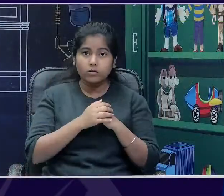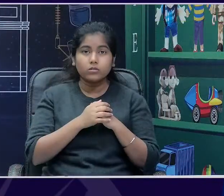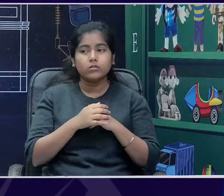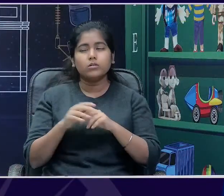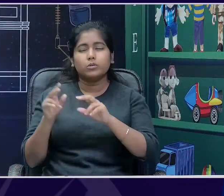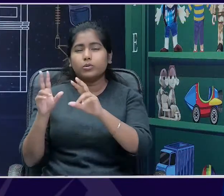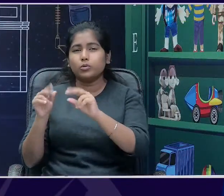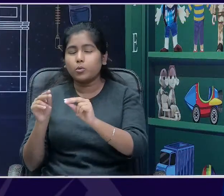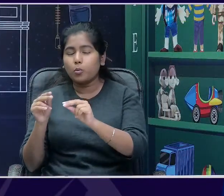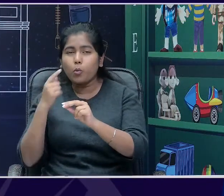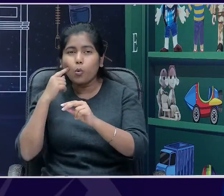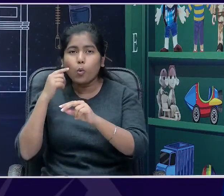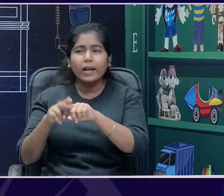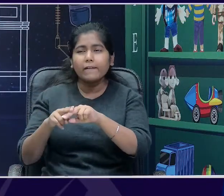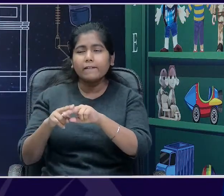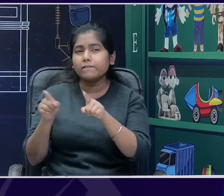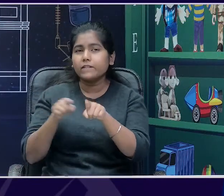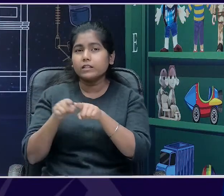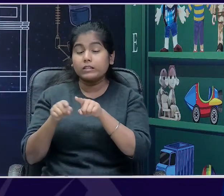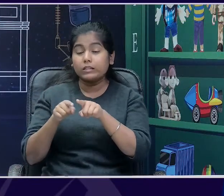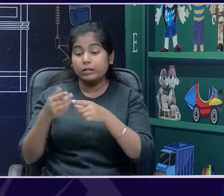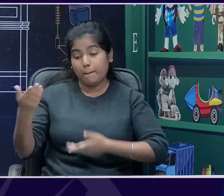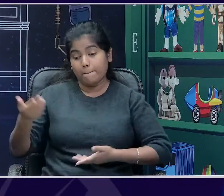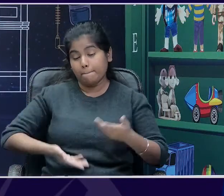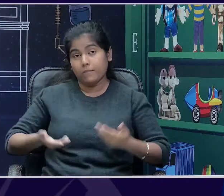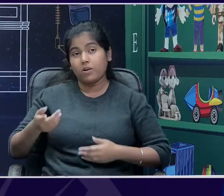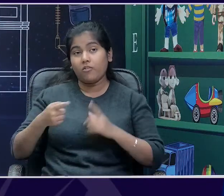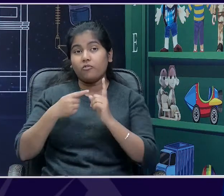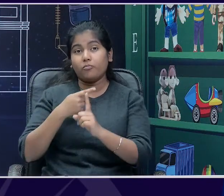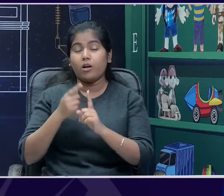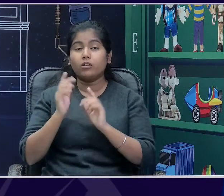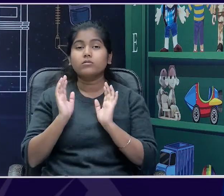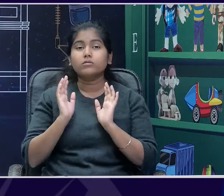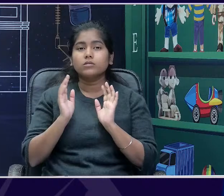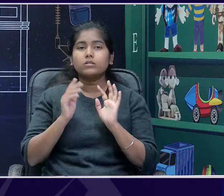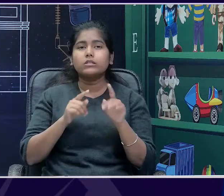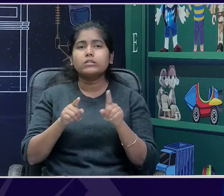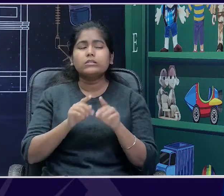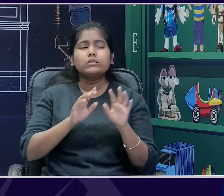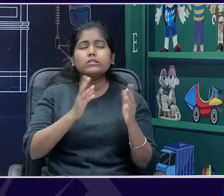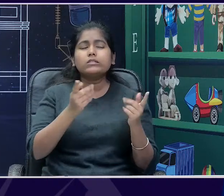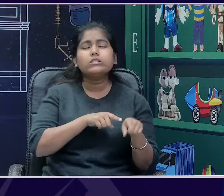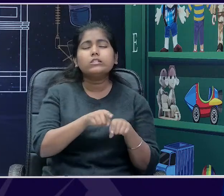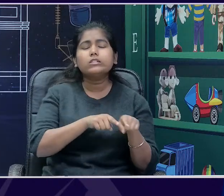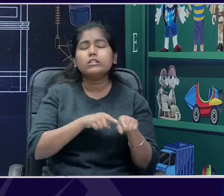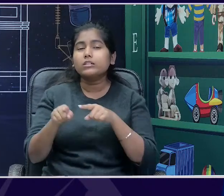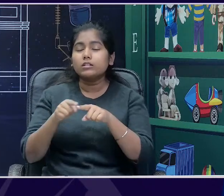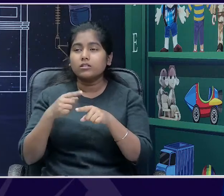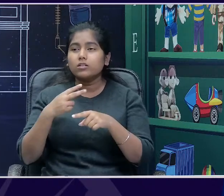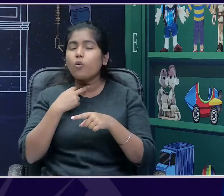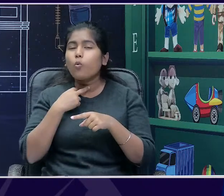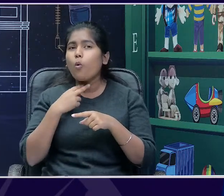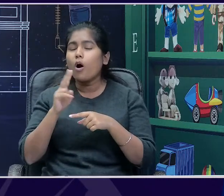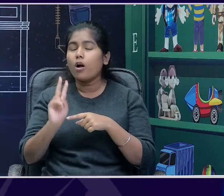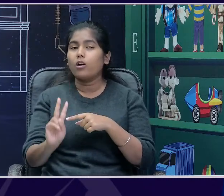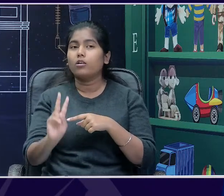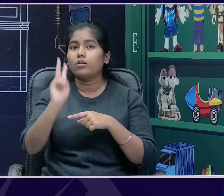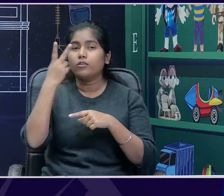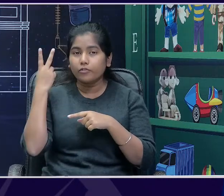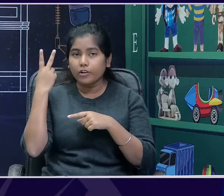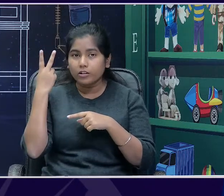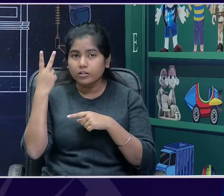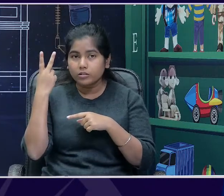monster, Like like if they sound different. sound different, and sometimes if they